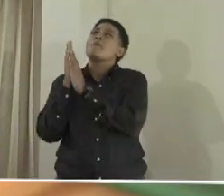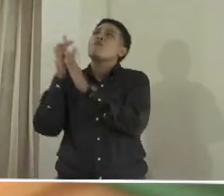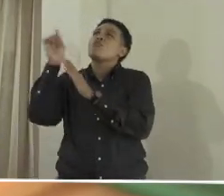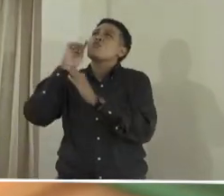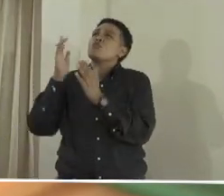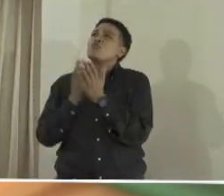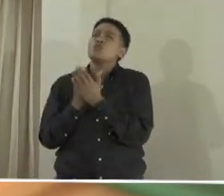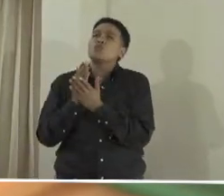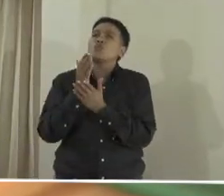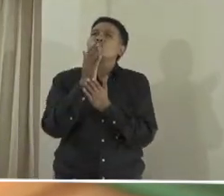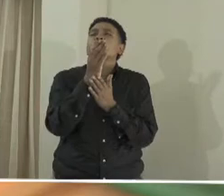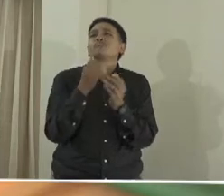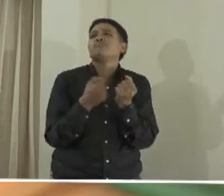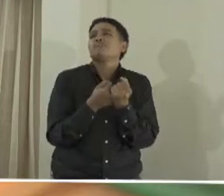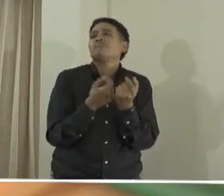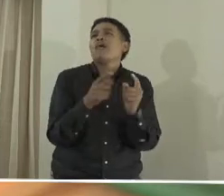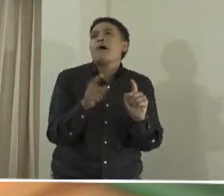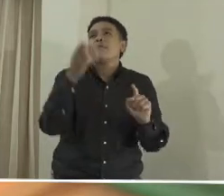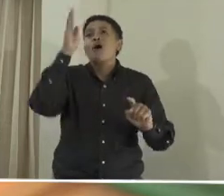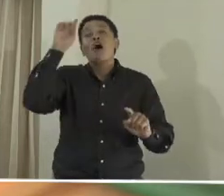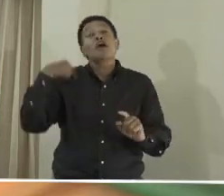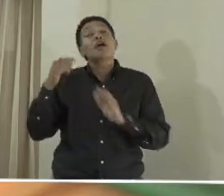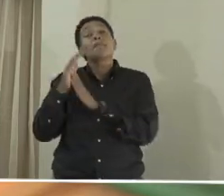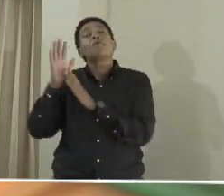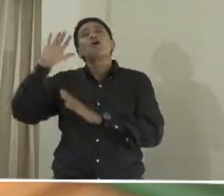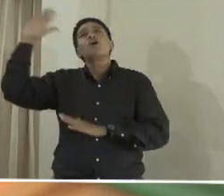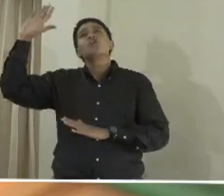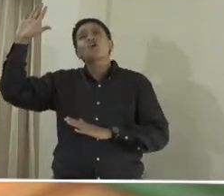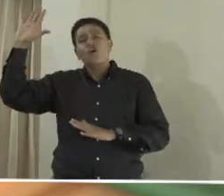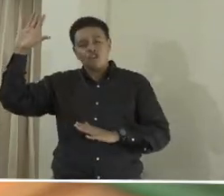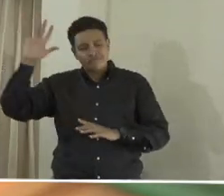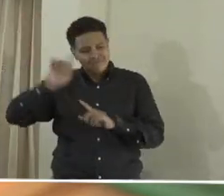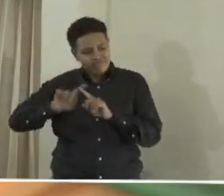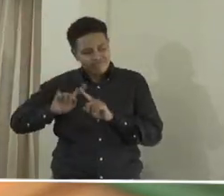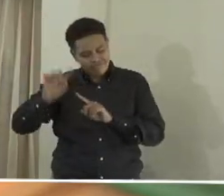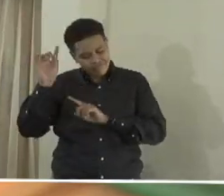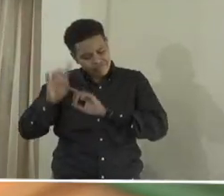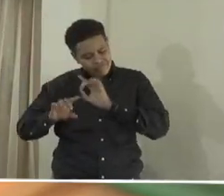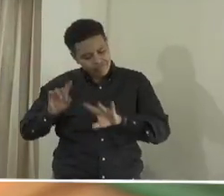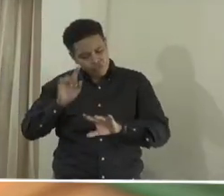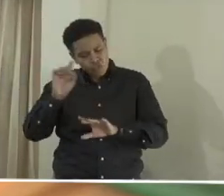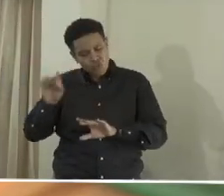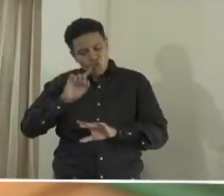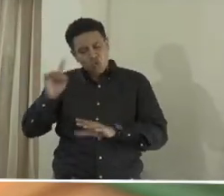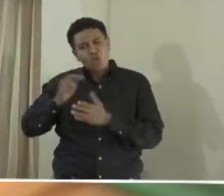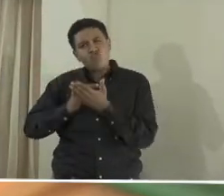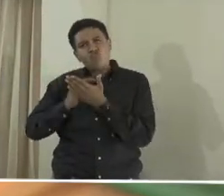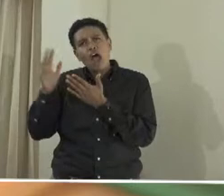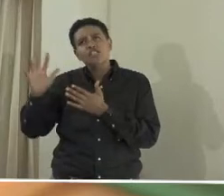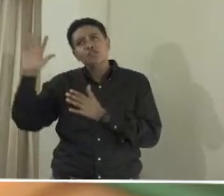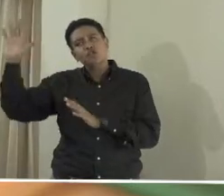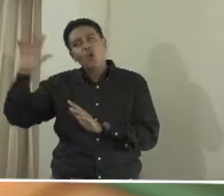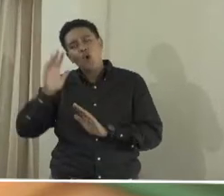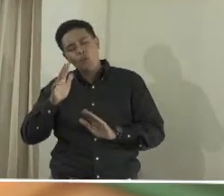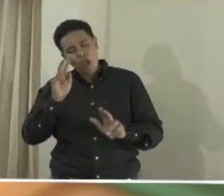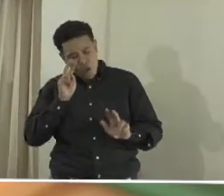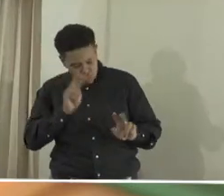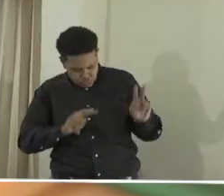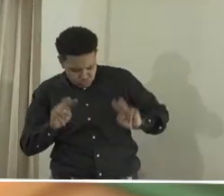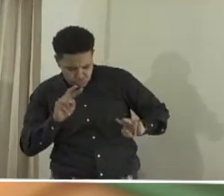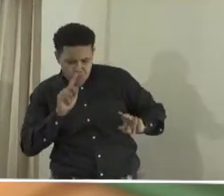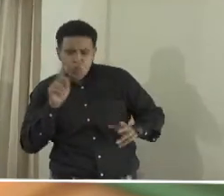O eternal God. And I pray that your instrument that should be the barometer of righteousness will stand